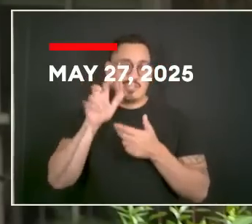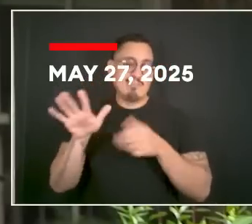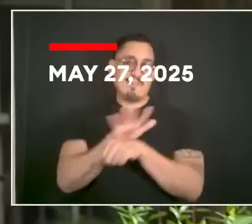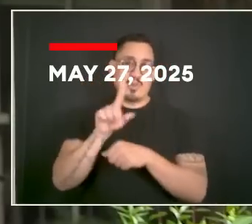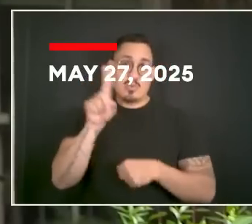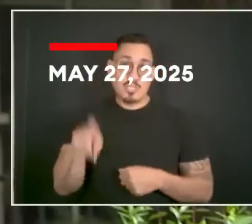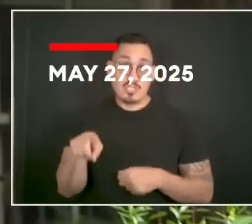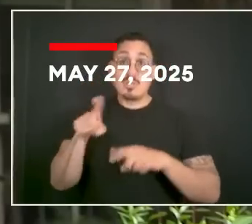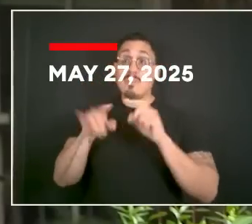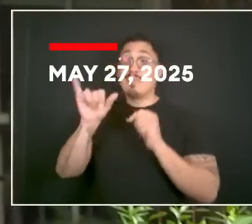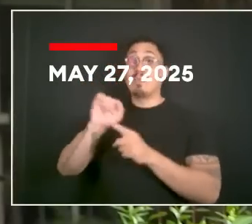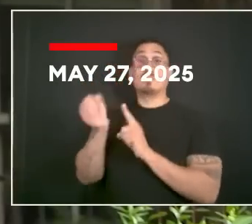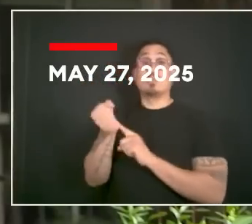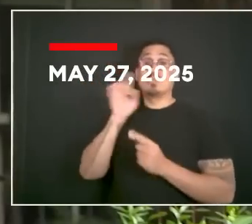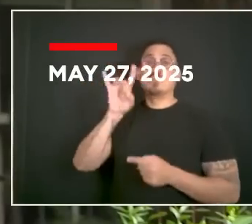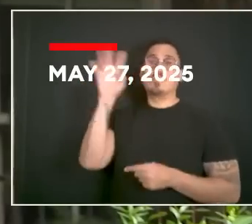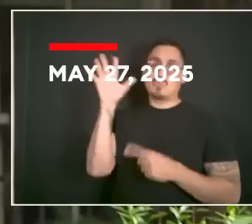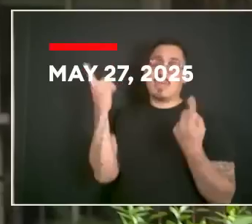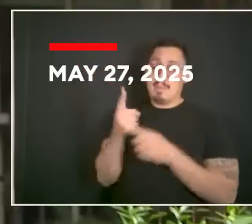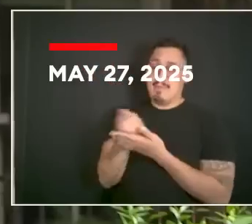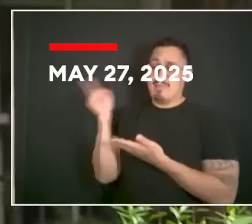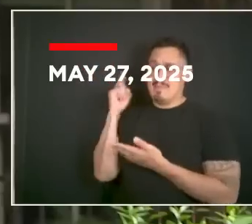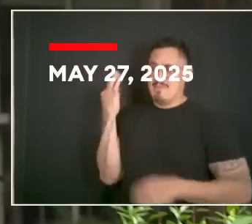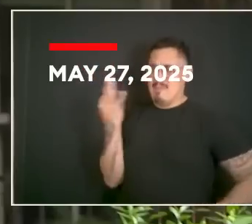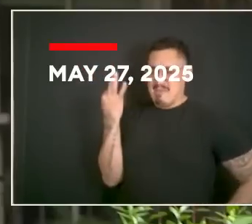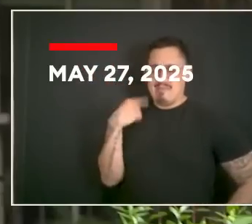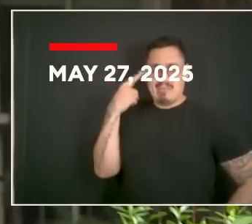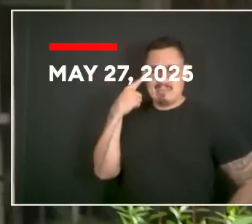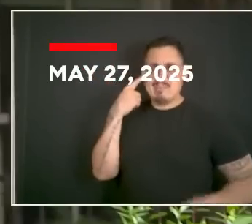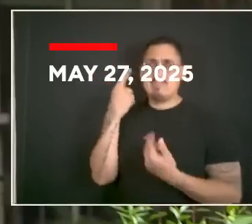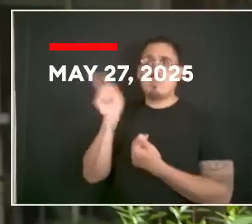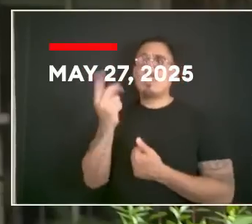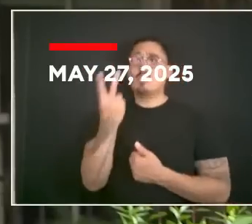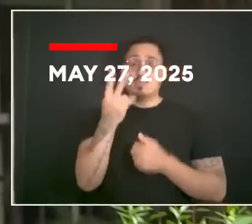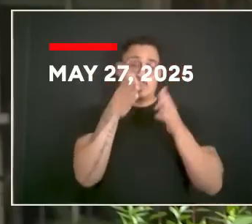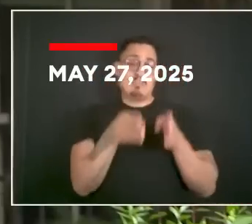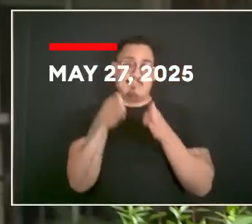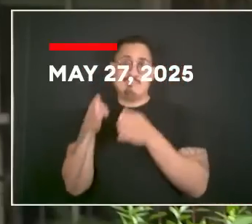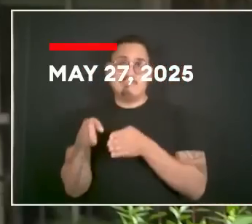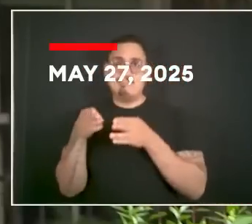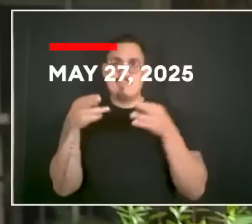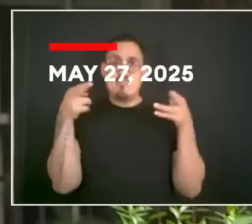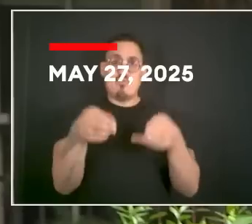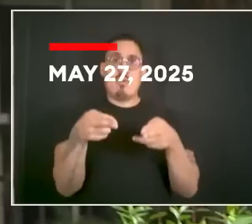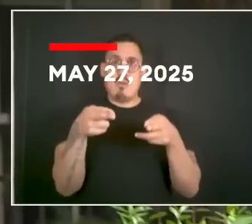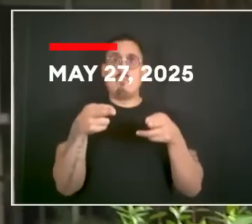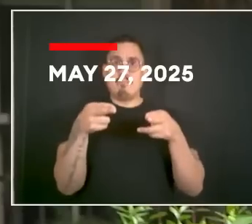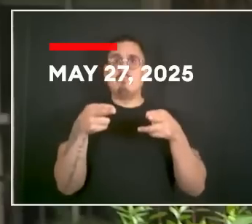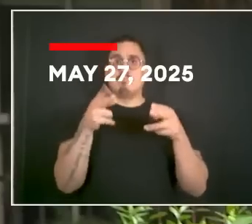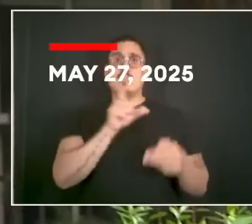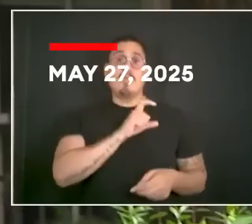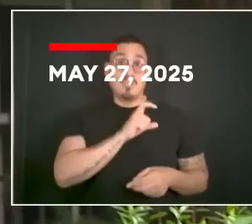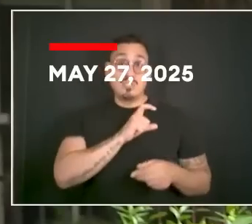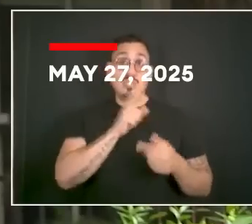last week, I think it was Friday, where two individuals robbed an officer, then stomped on his head,